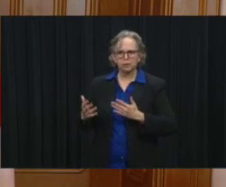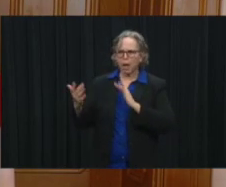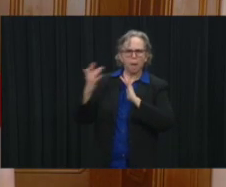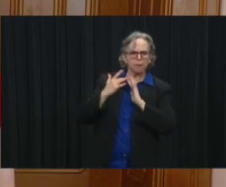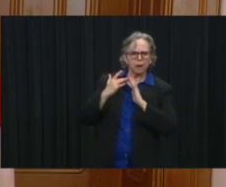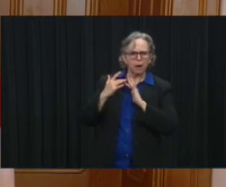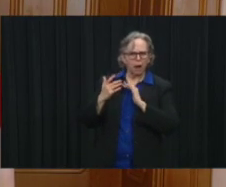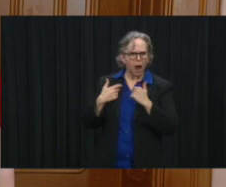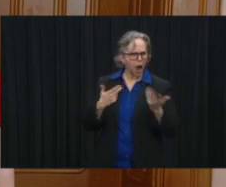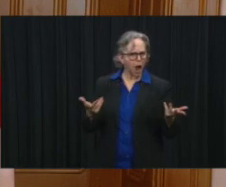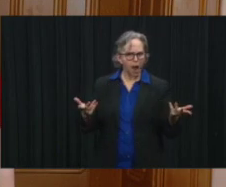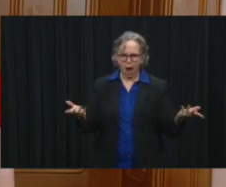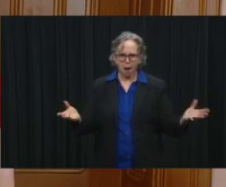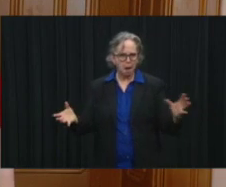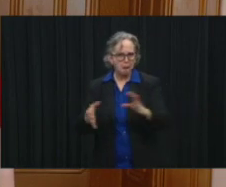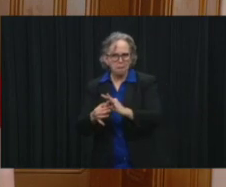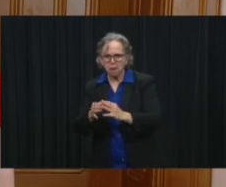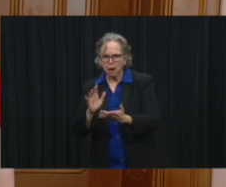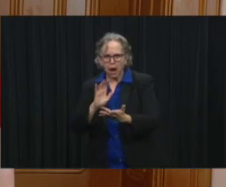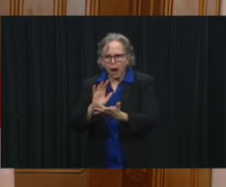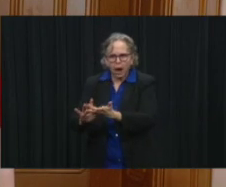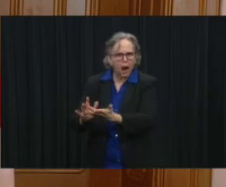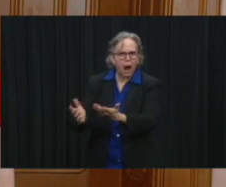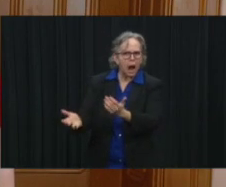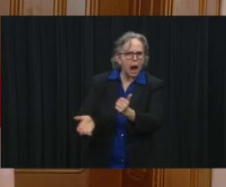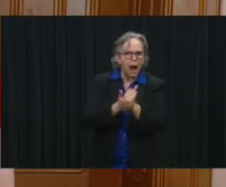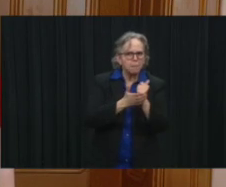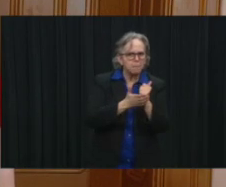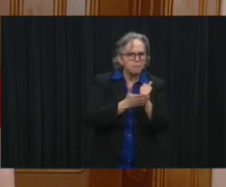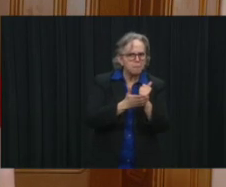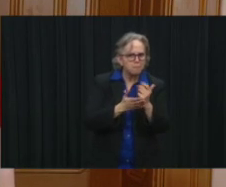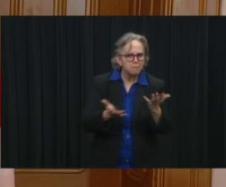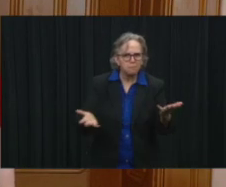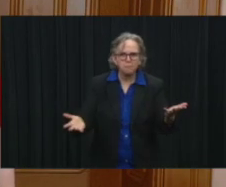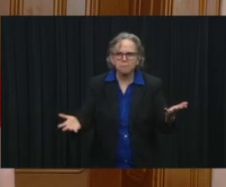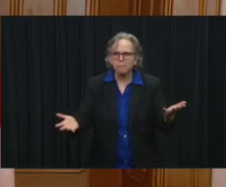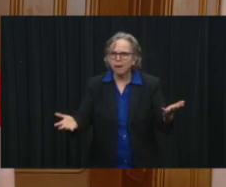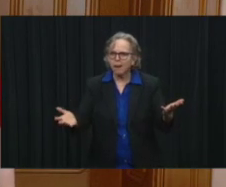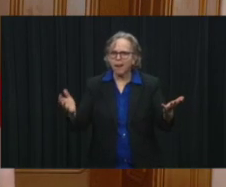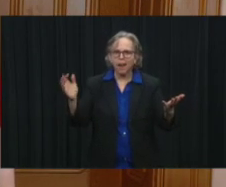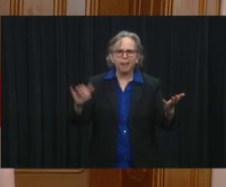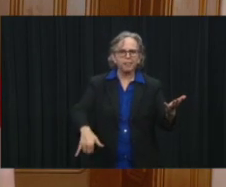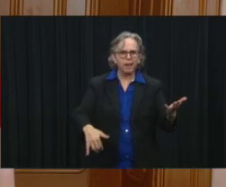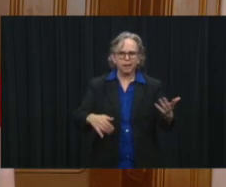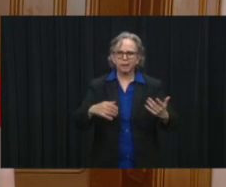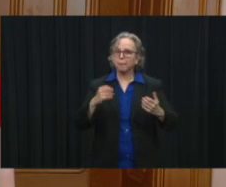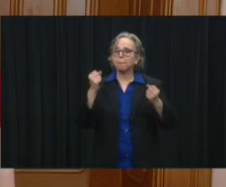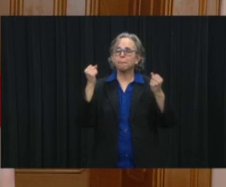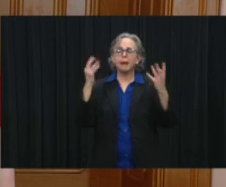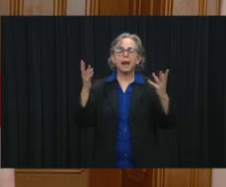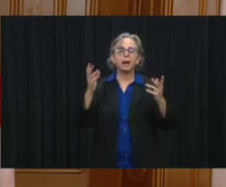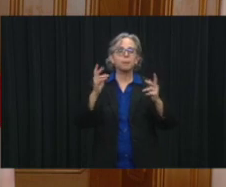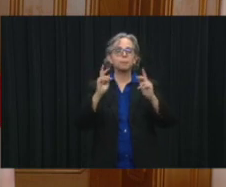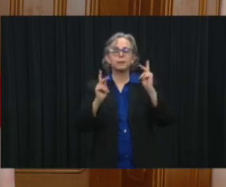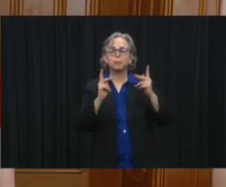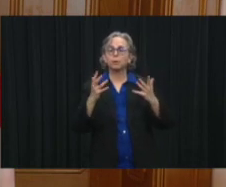amazing things out there. In our neighborhood, we have a listserv where people talk to one another, and volunteers are stepping up, as I saw on the listserv,